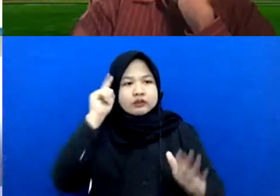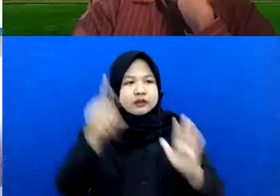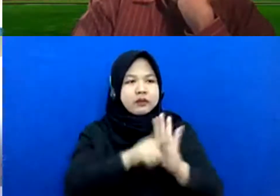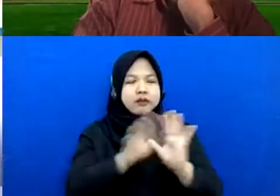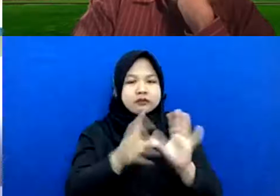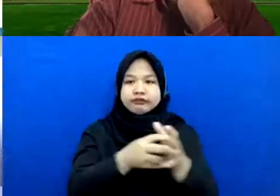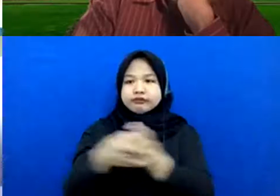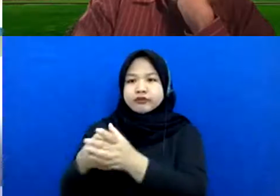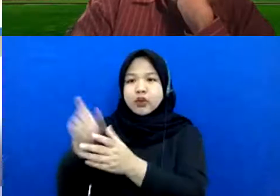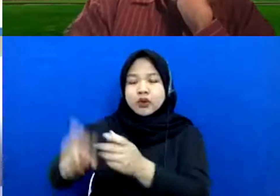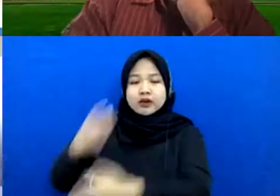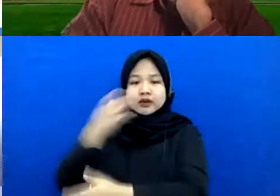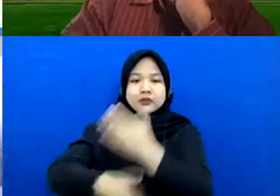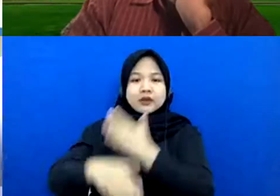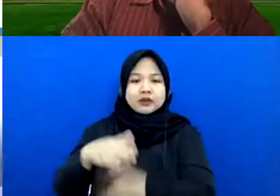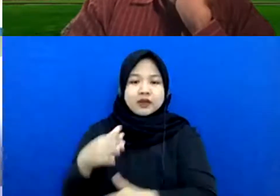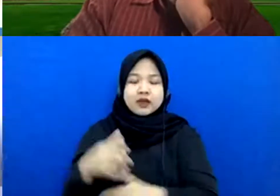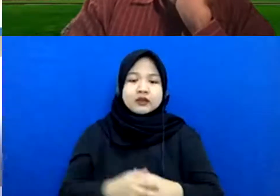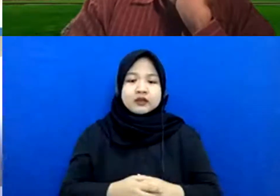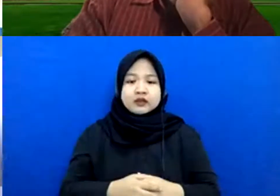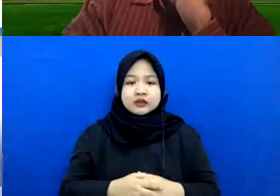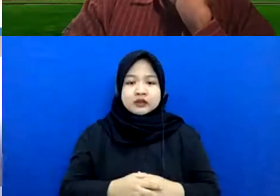disabilities, when